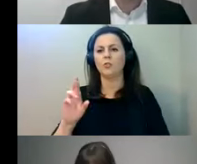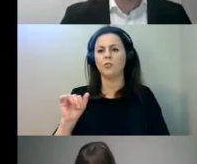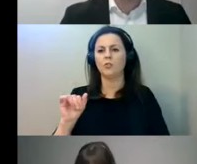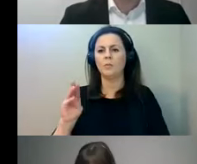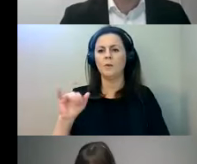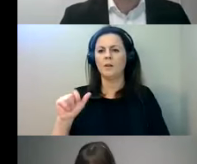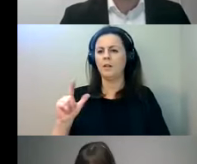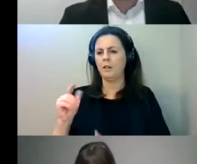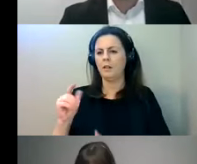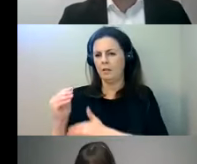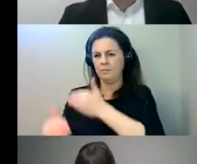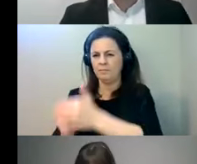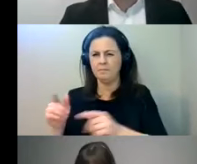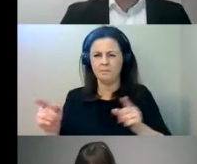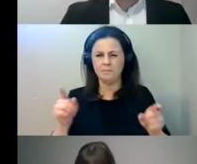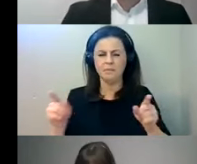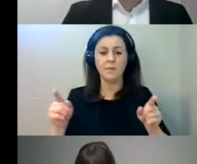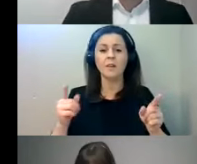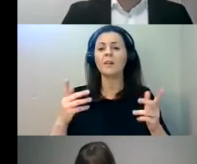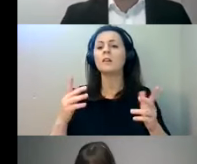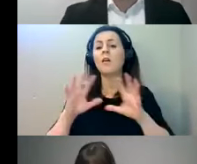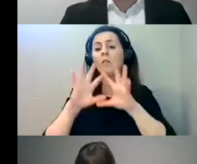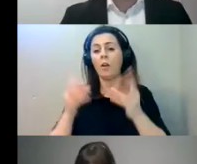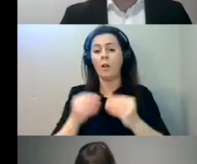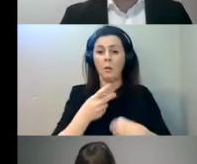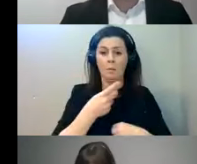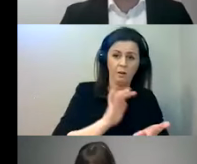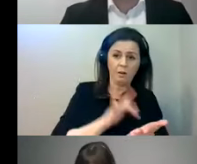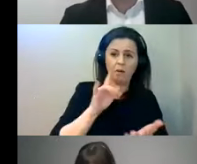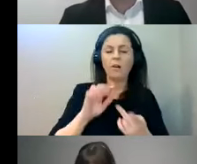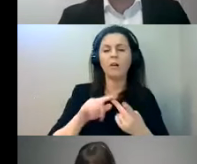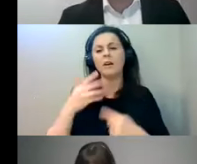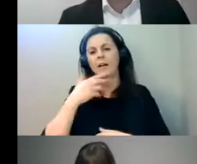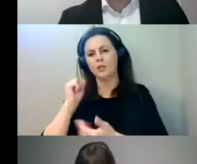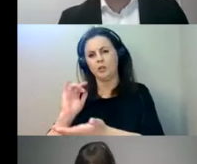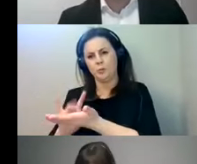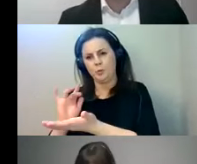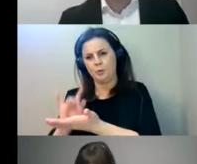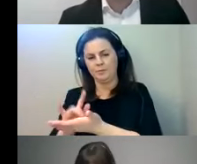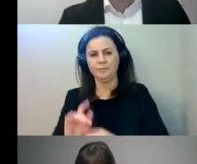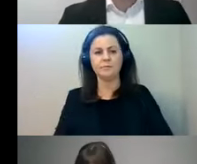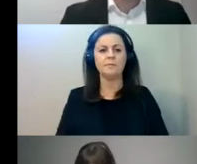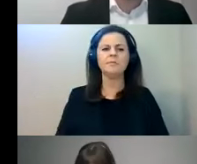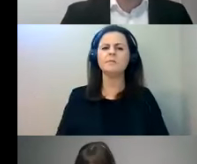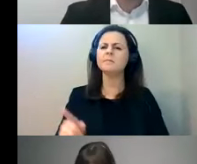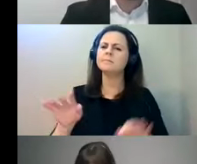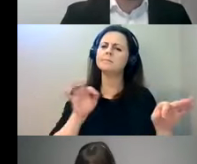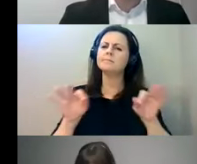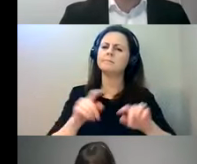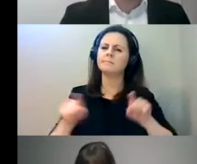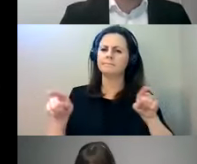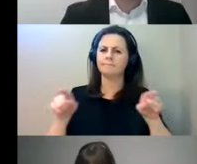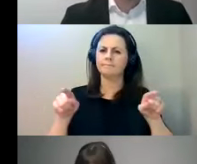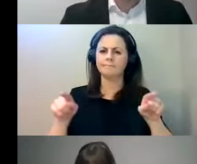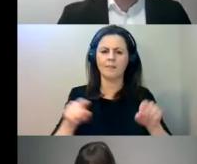general. So first, I want to go over some of the differences between the civil and criminal remedies that